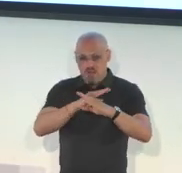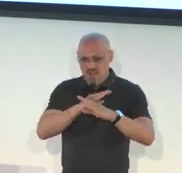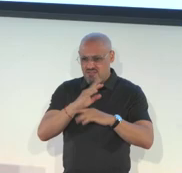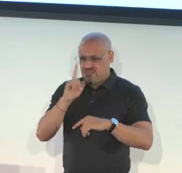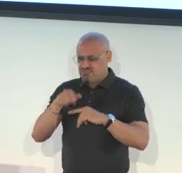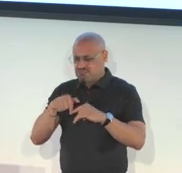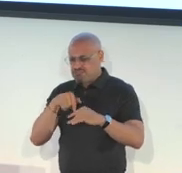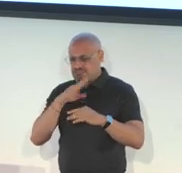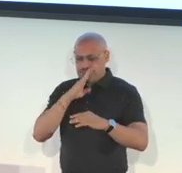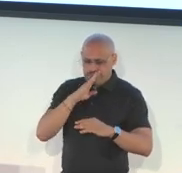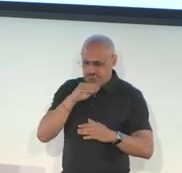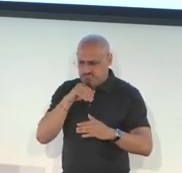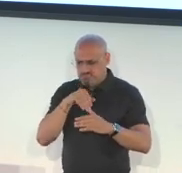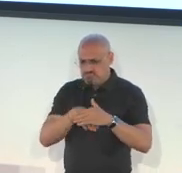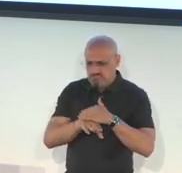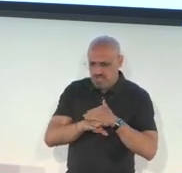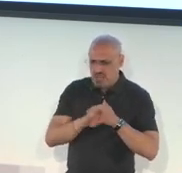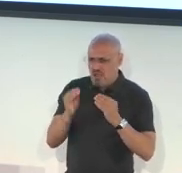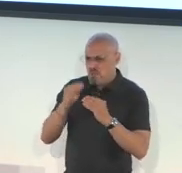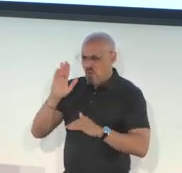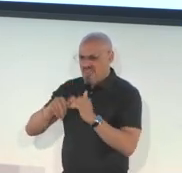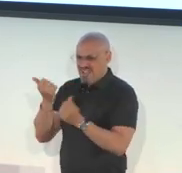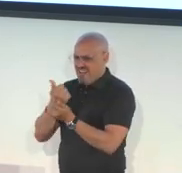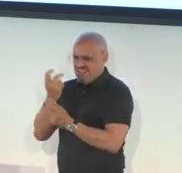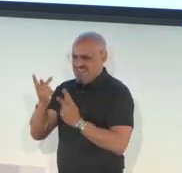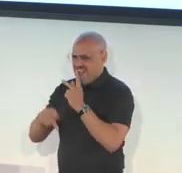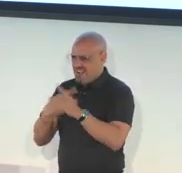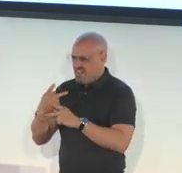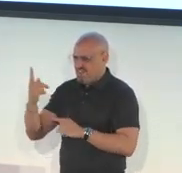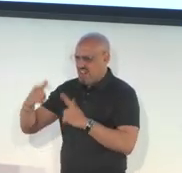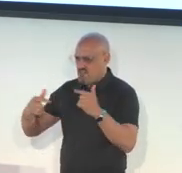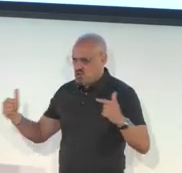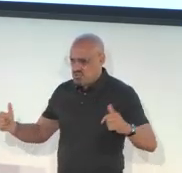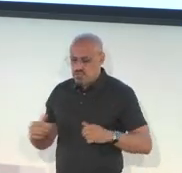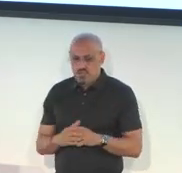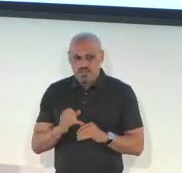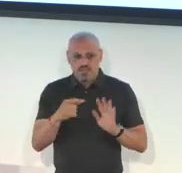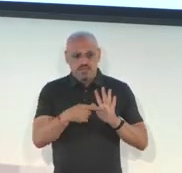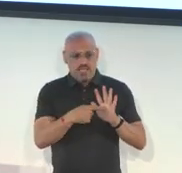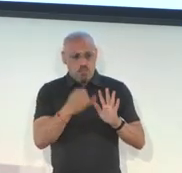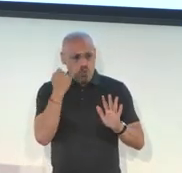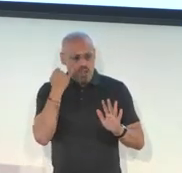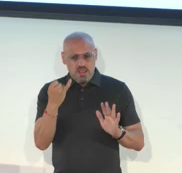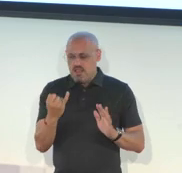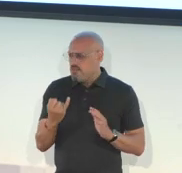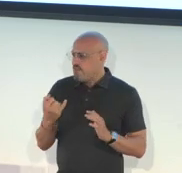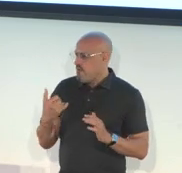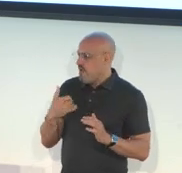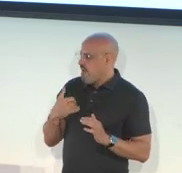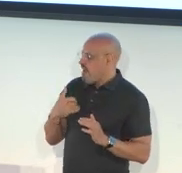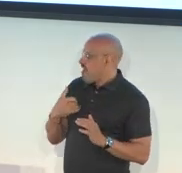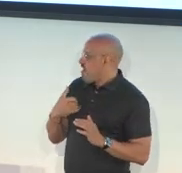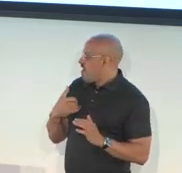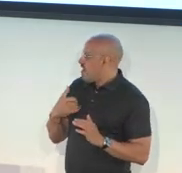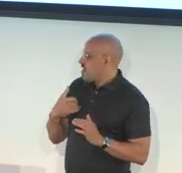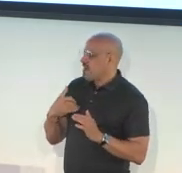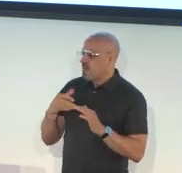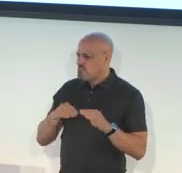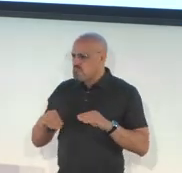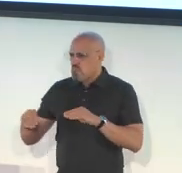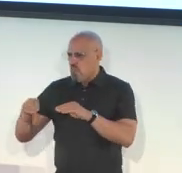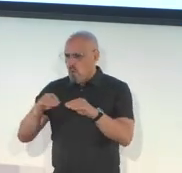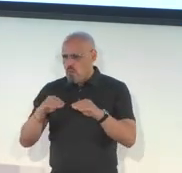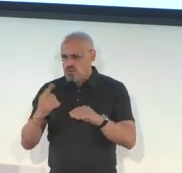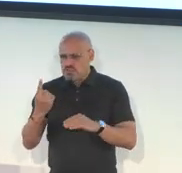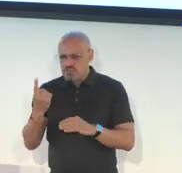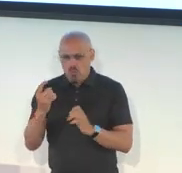participation rather than any form of diversity. For example, if you have a if you have ramps for your building,